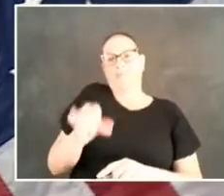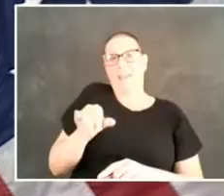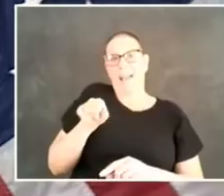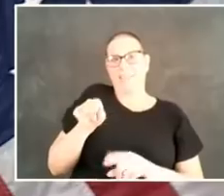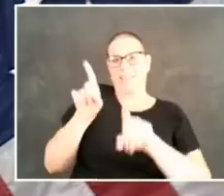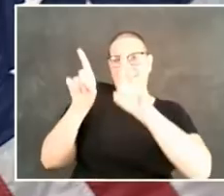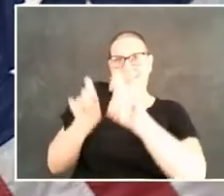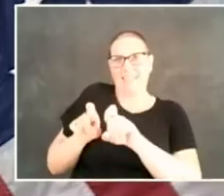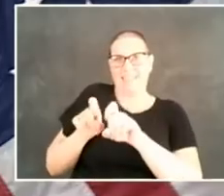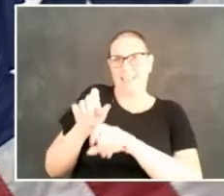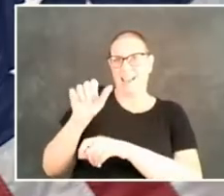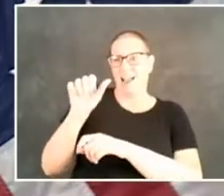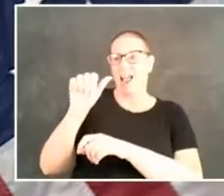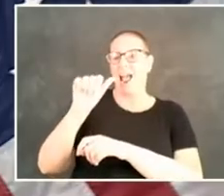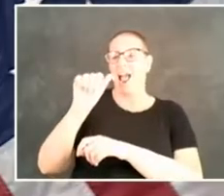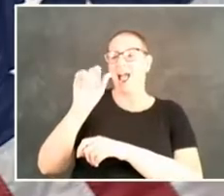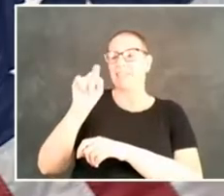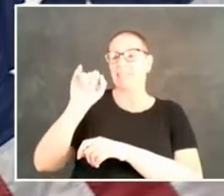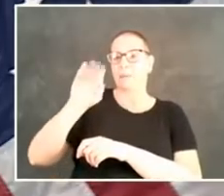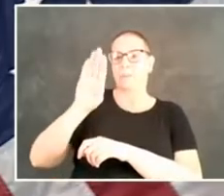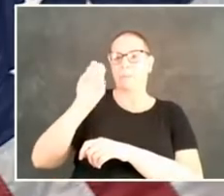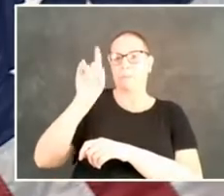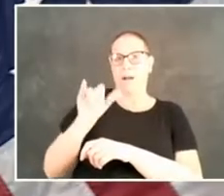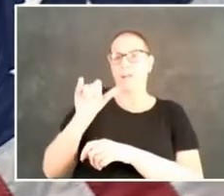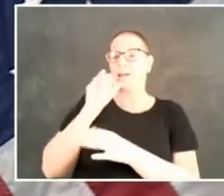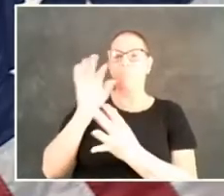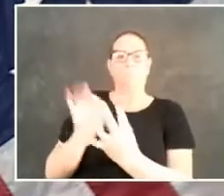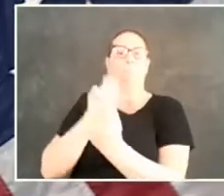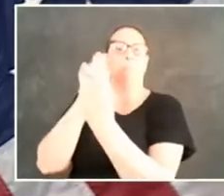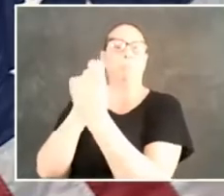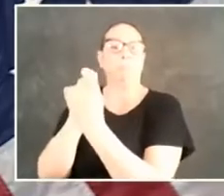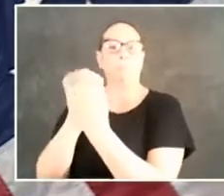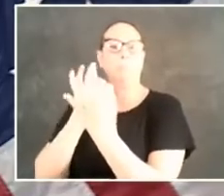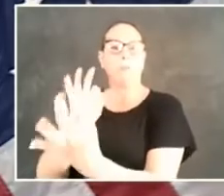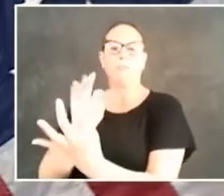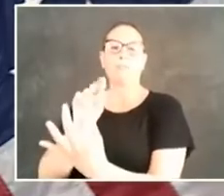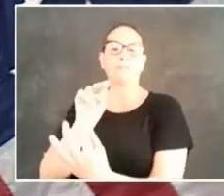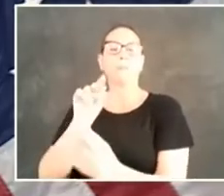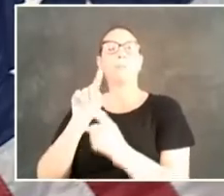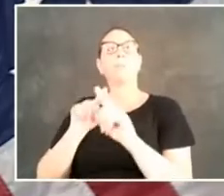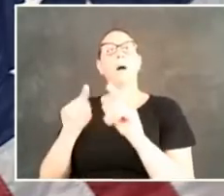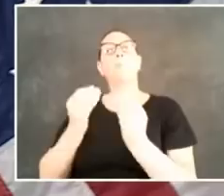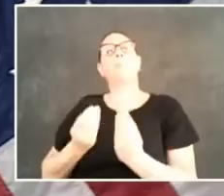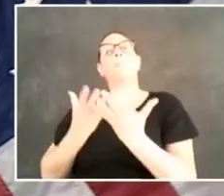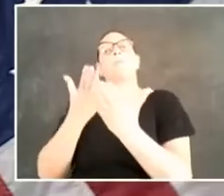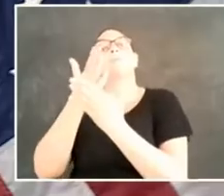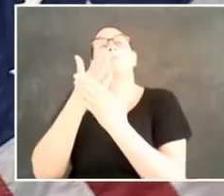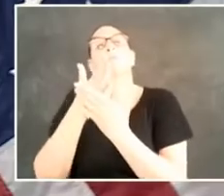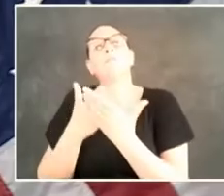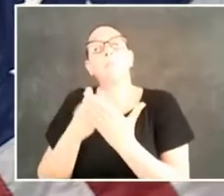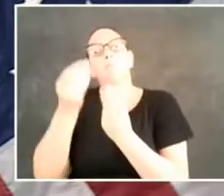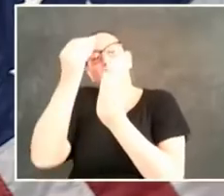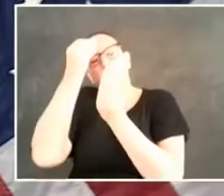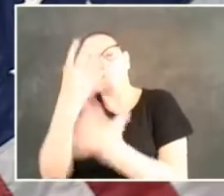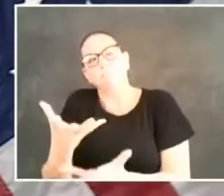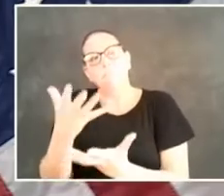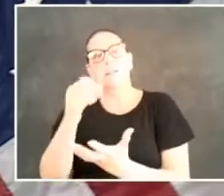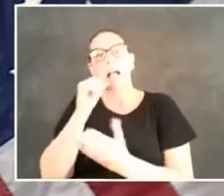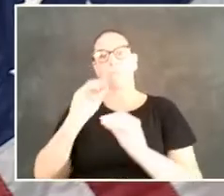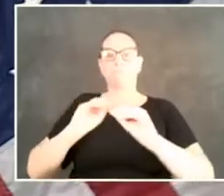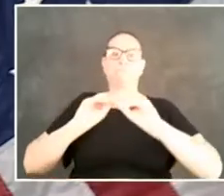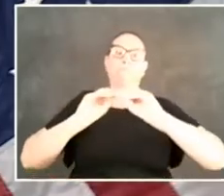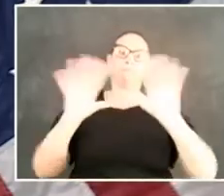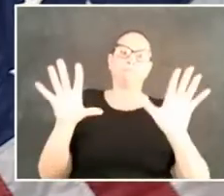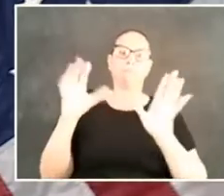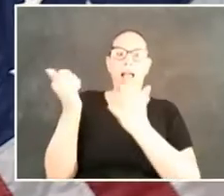The antibody testing tells you something. It doesn't tell you everything about what you've experienced before. The state is